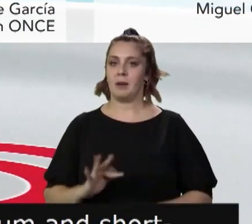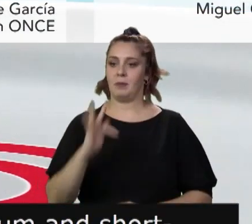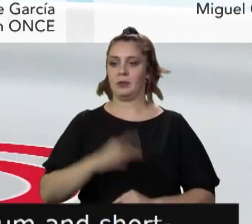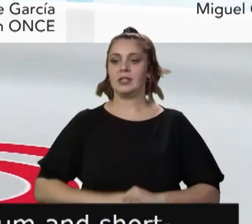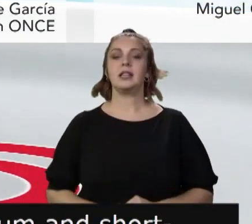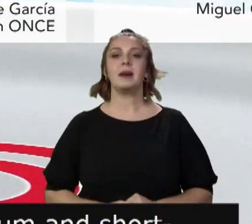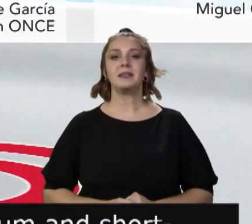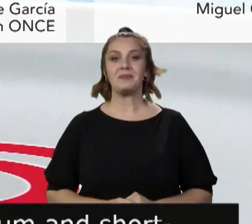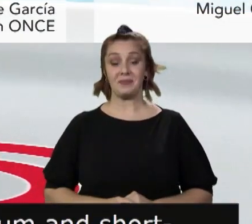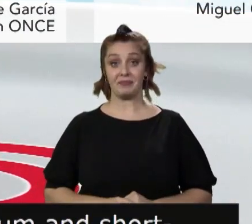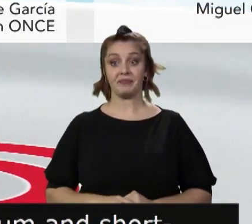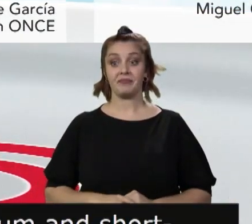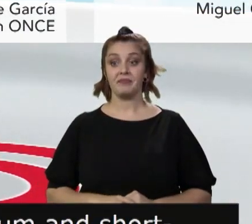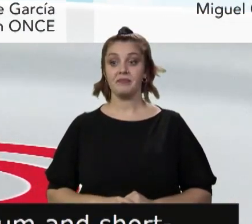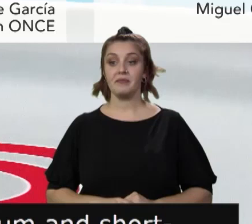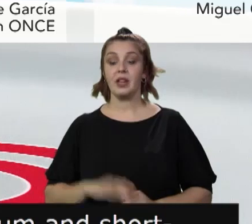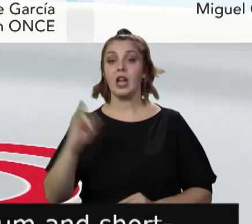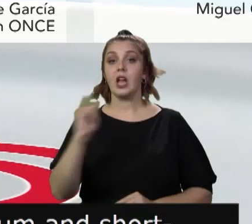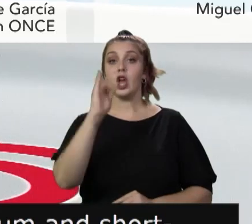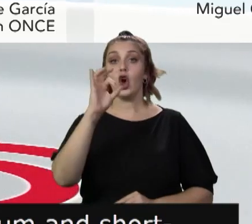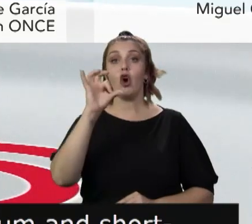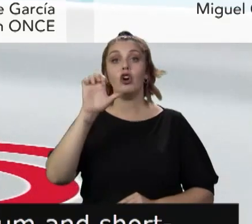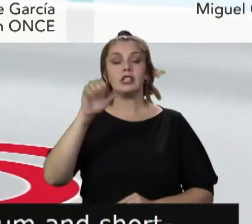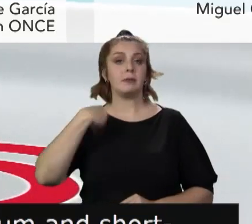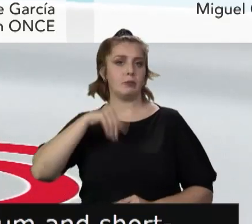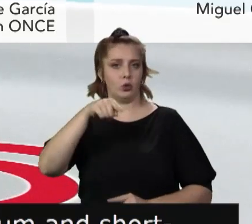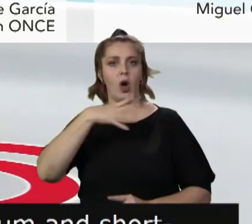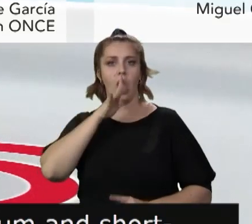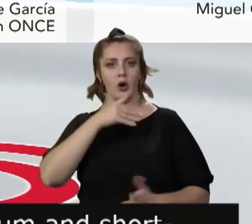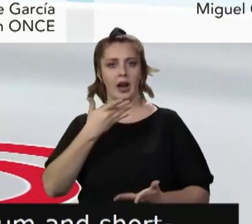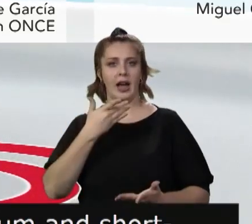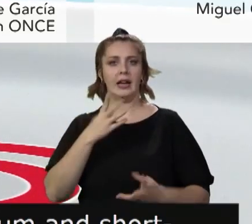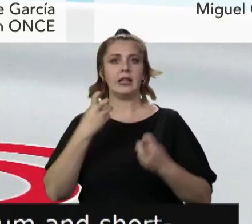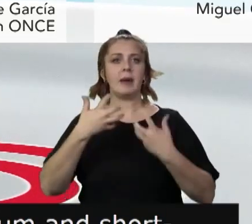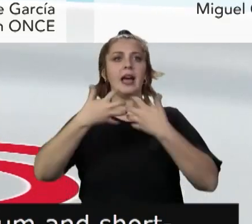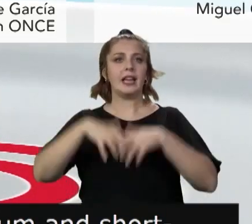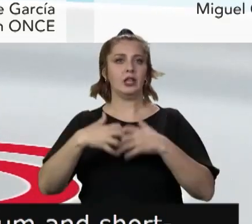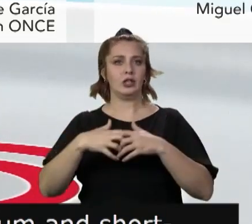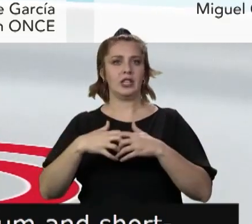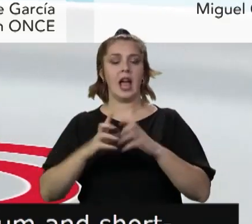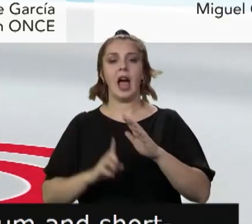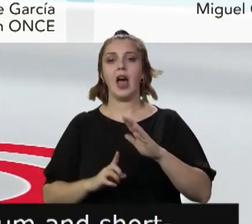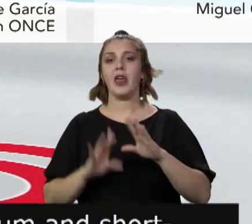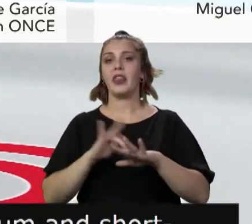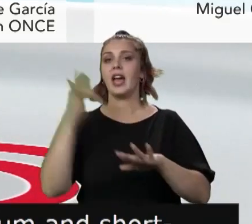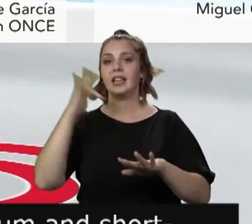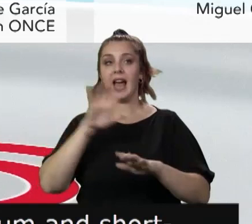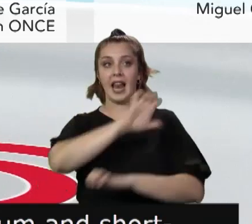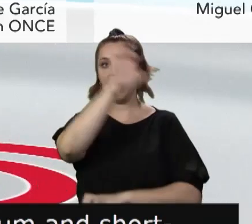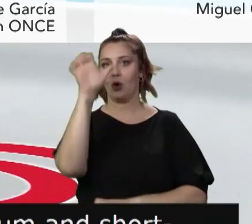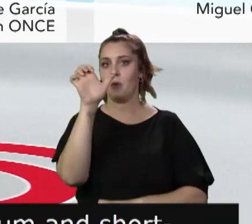que estás digamos, en la meca de la industria digital Yeah, europea. the mecca of